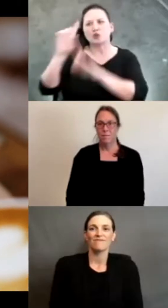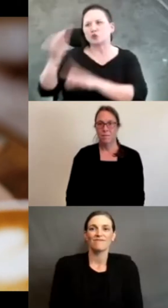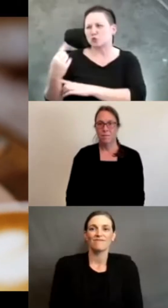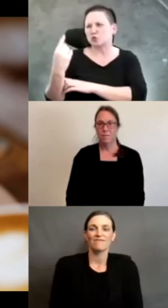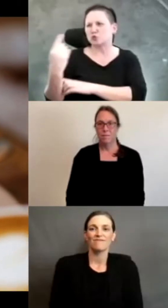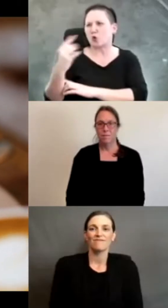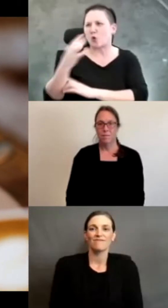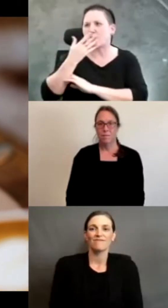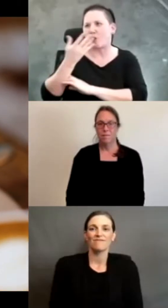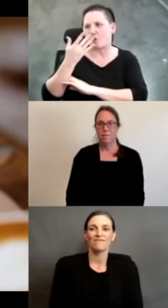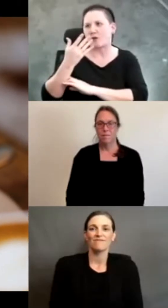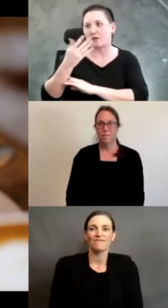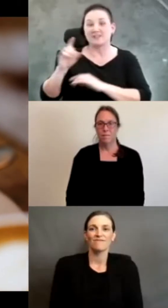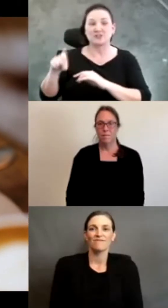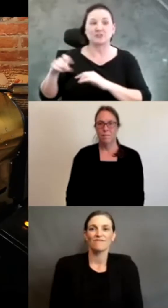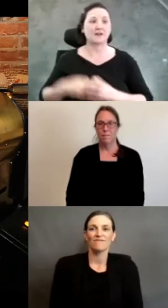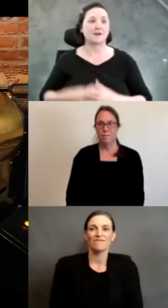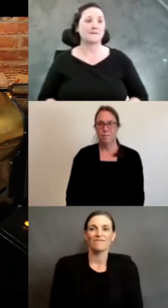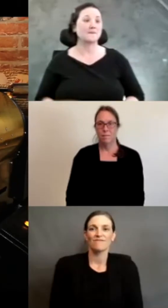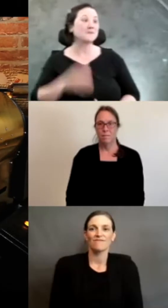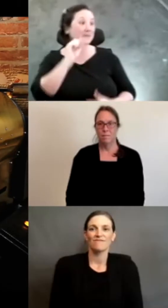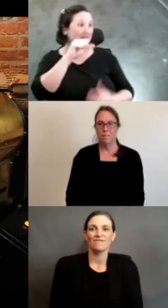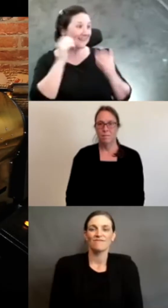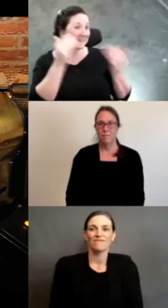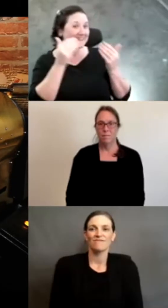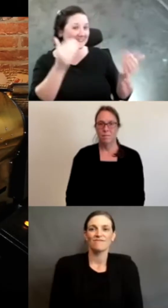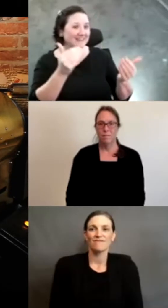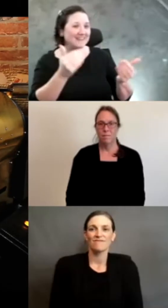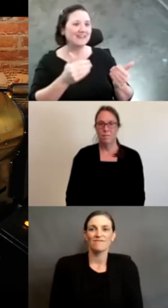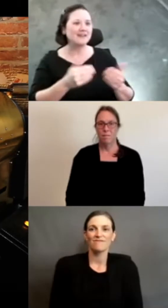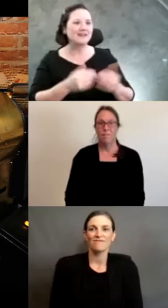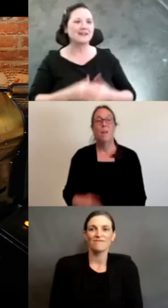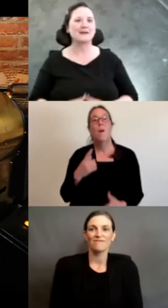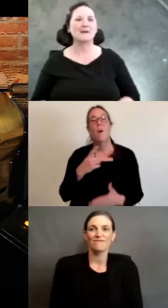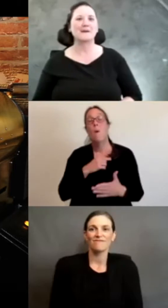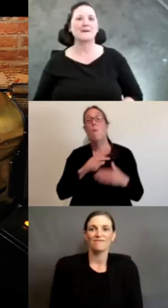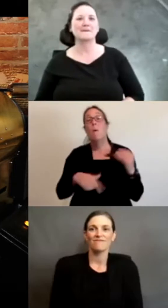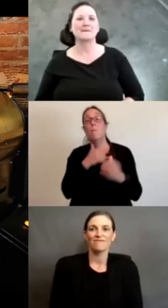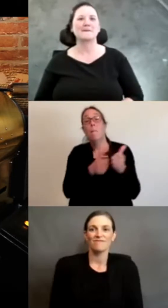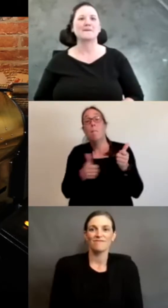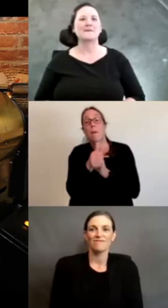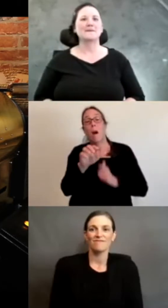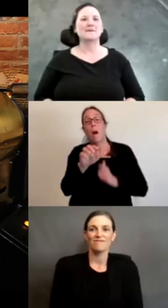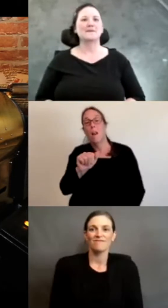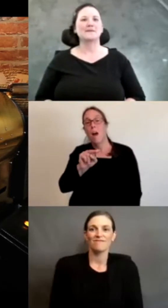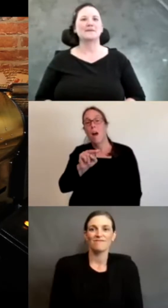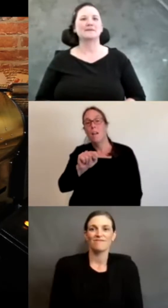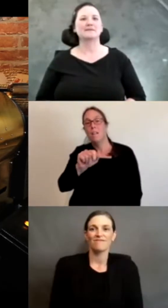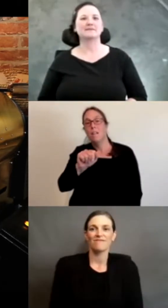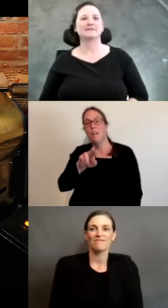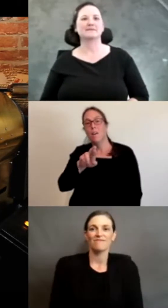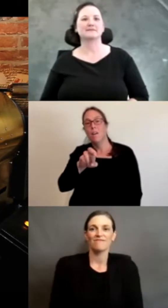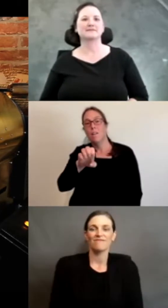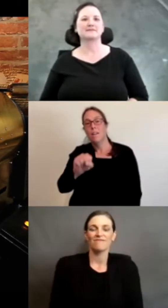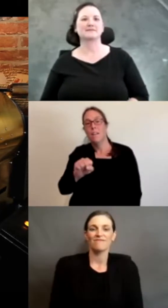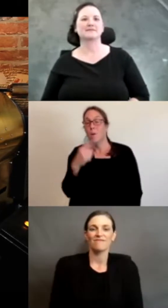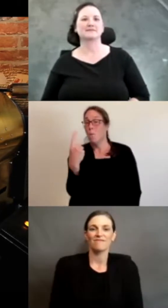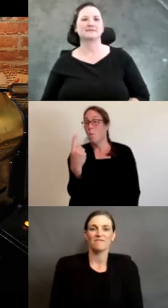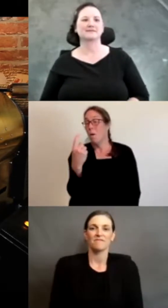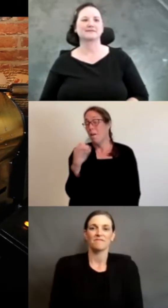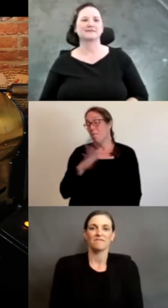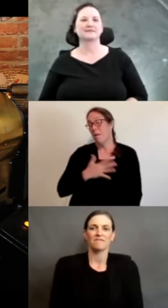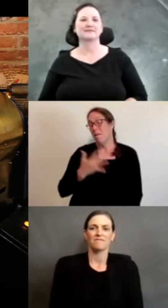Do it, Celia. How about Beyond Antares? That's one of my favorites. Forever is just a